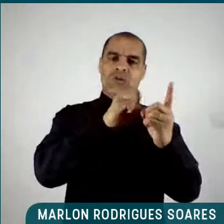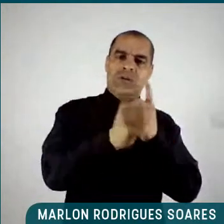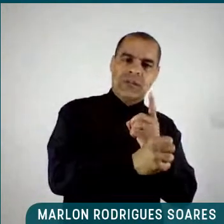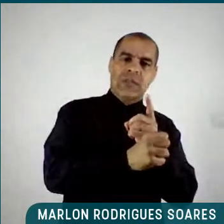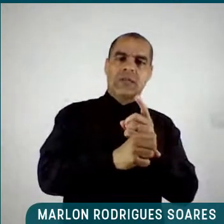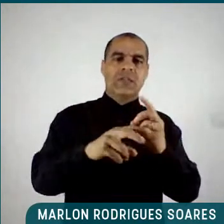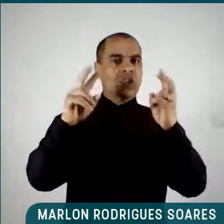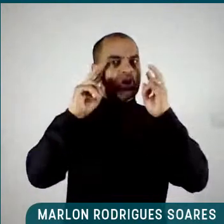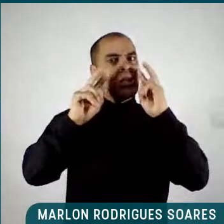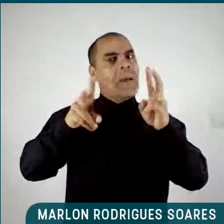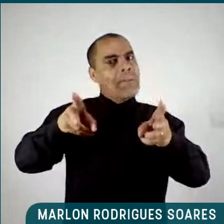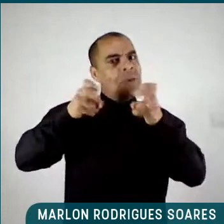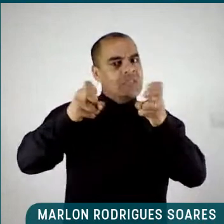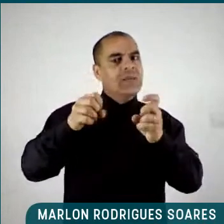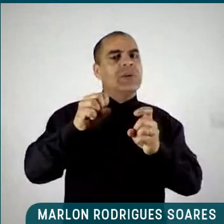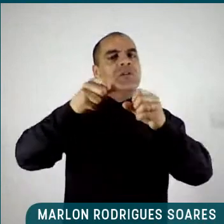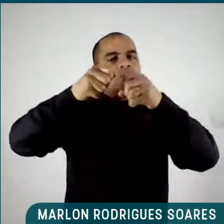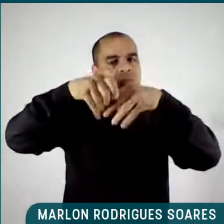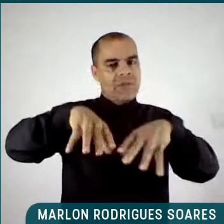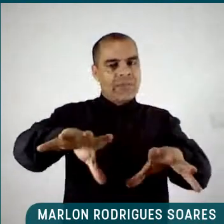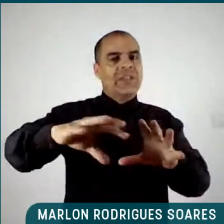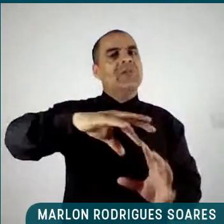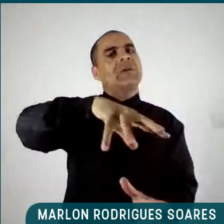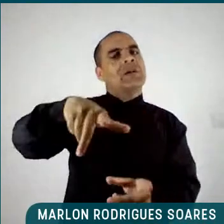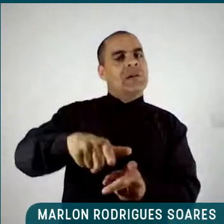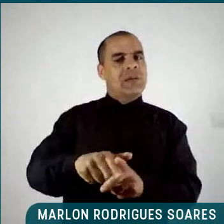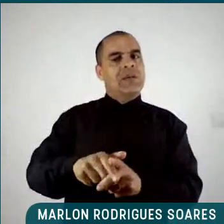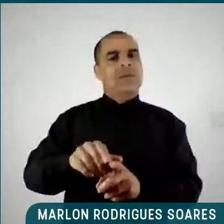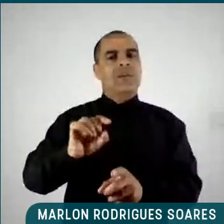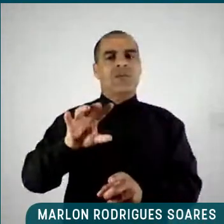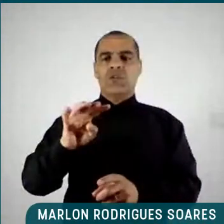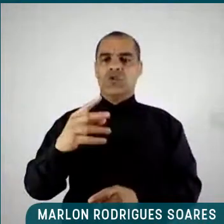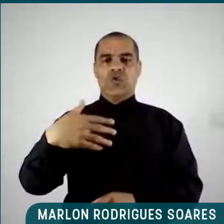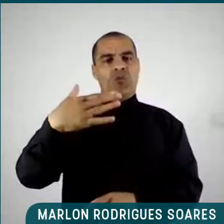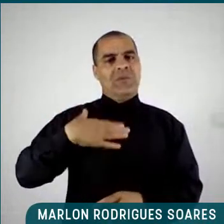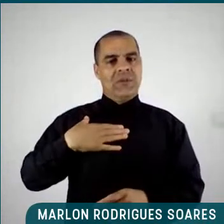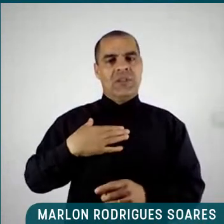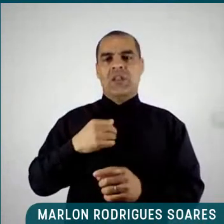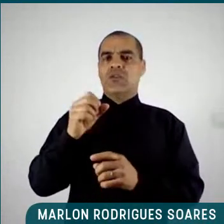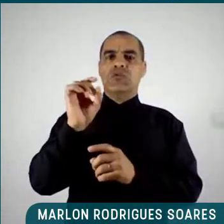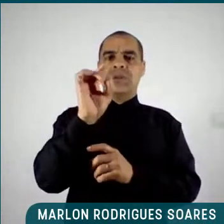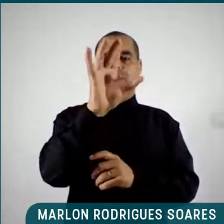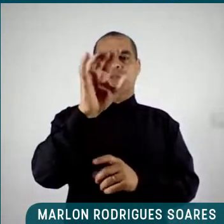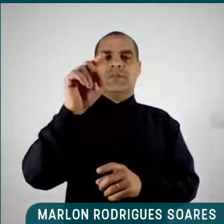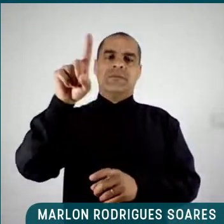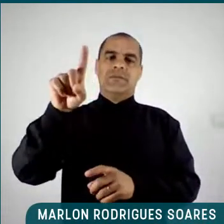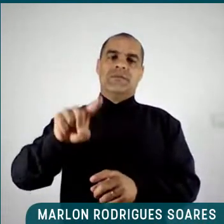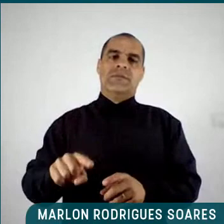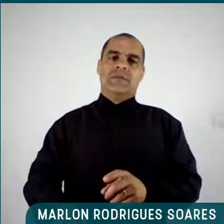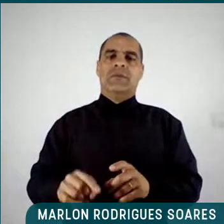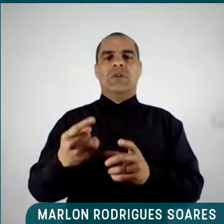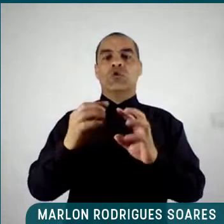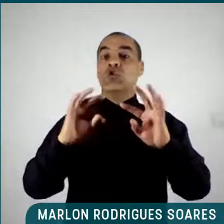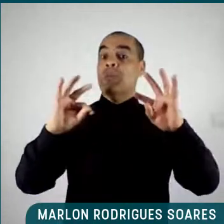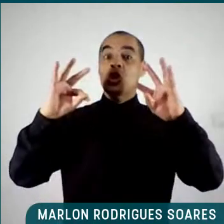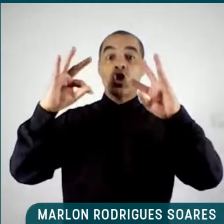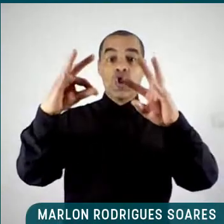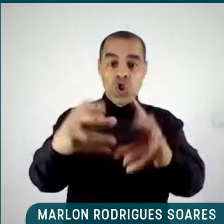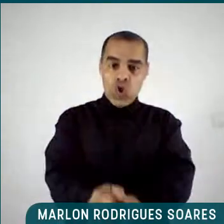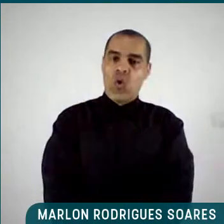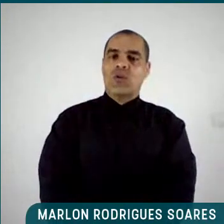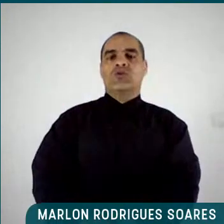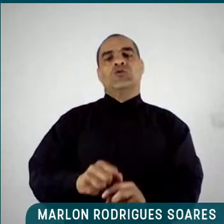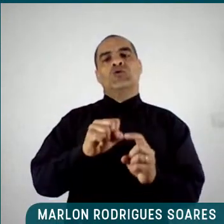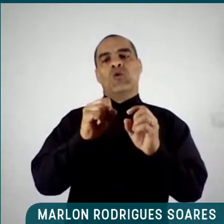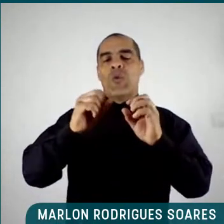as society. pessoas que And we can entraram see that in the pandemic. And pela I porta hope that também têm que after the cuidar disso. A pandemic, Malu, this nossa will colega, be sobre uma this will be coletividade e clearer. essa